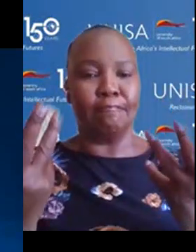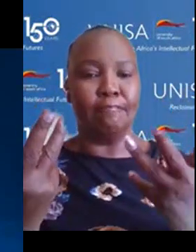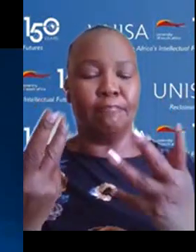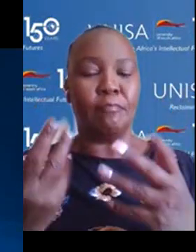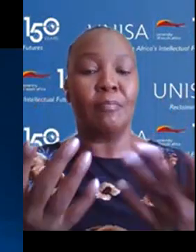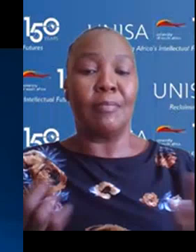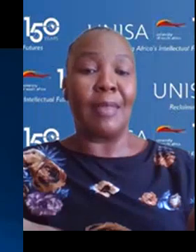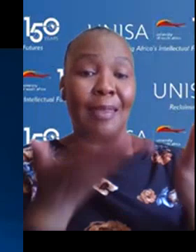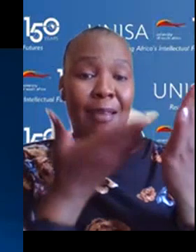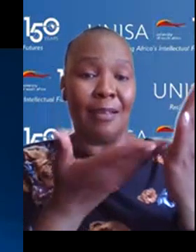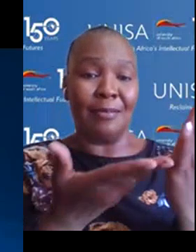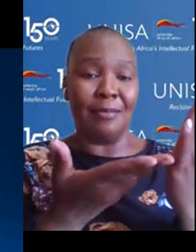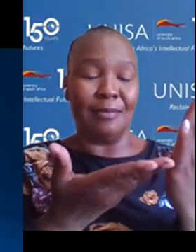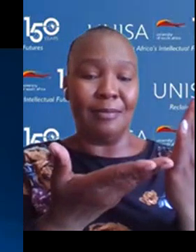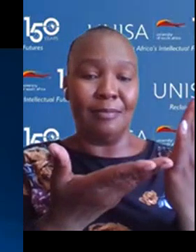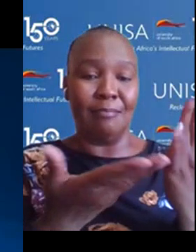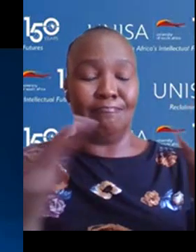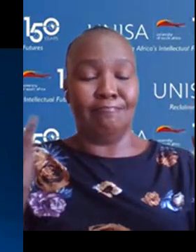There, that's more like it.